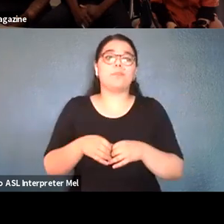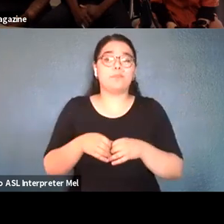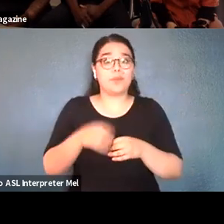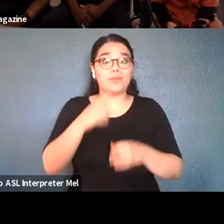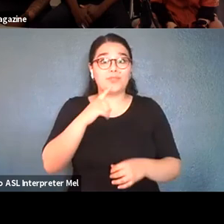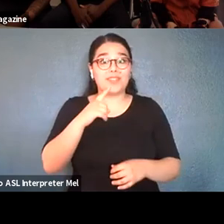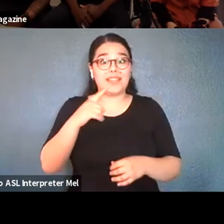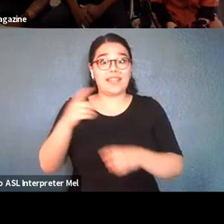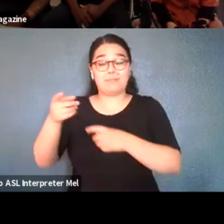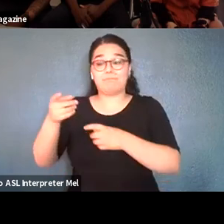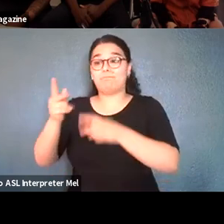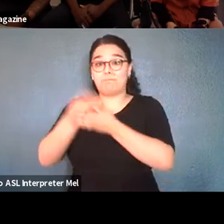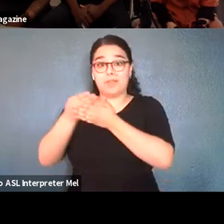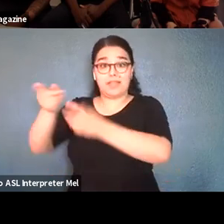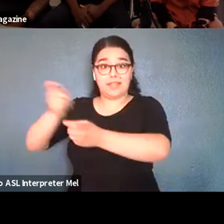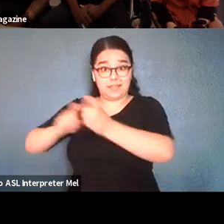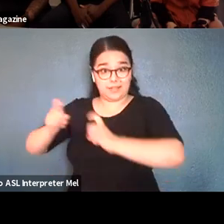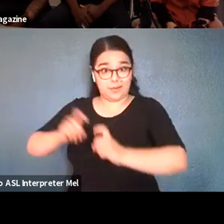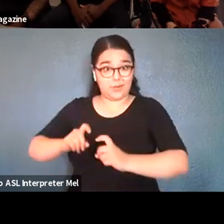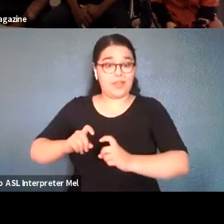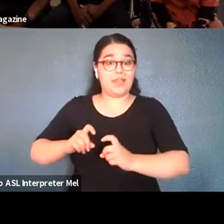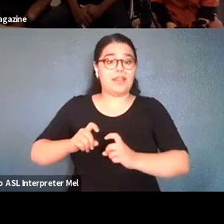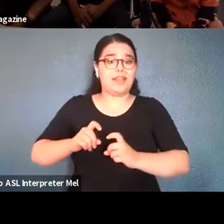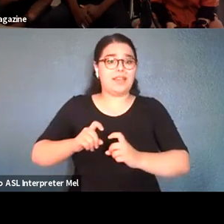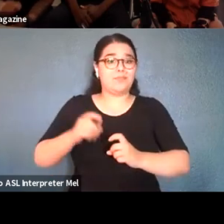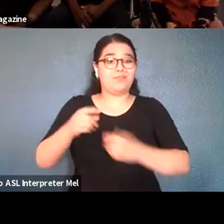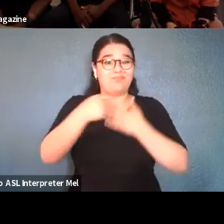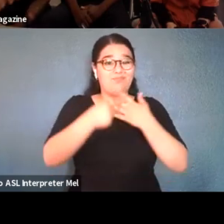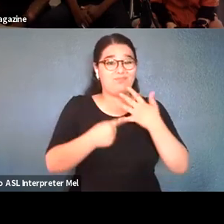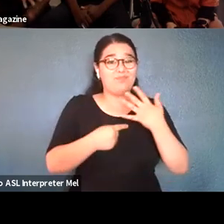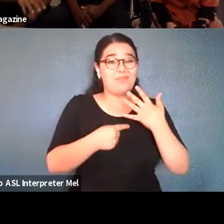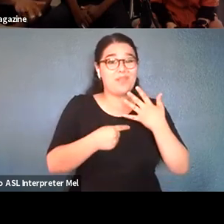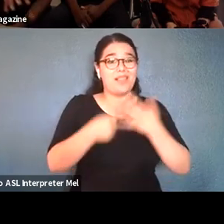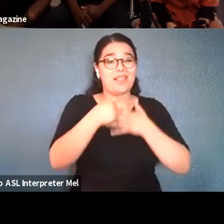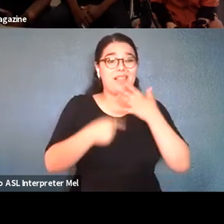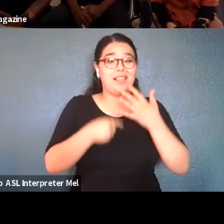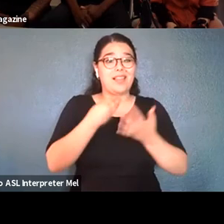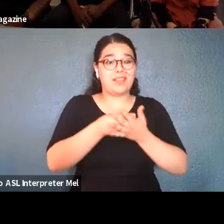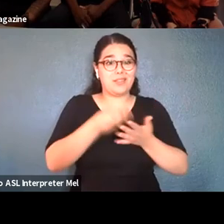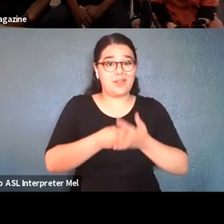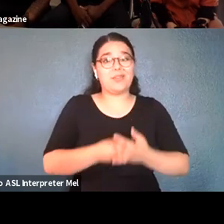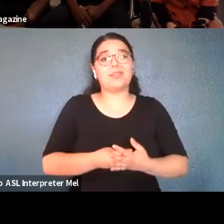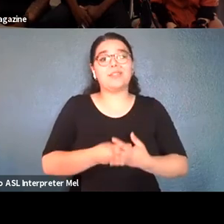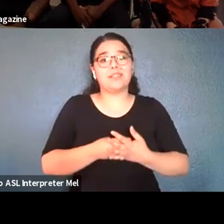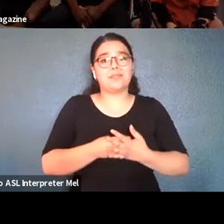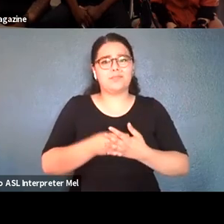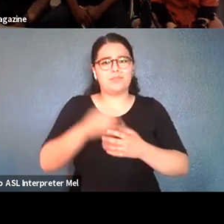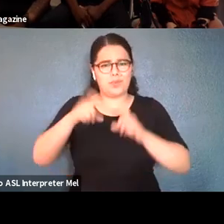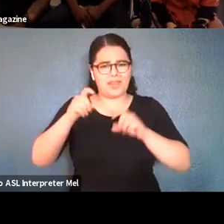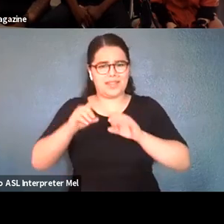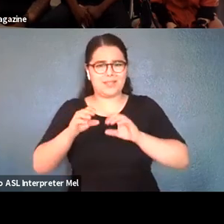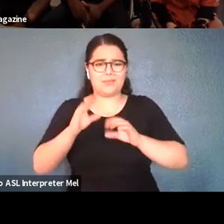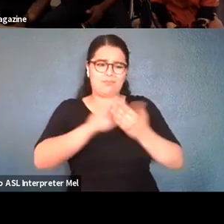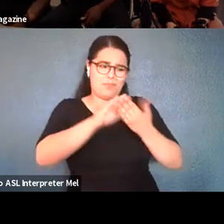was donated to Homefulness and Poor Magazine was put directly back into the poverty scholars, into the community that is in need